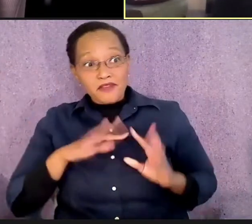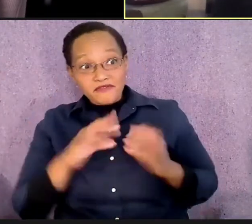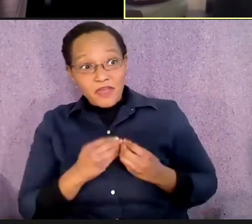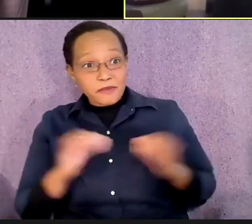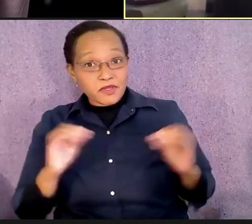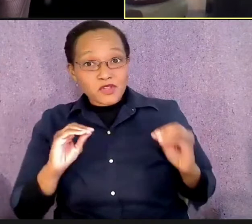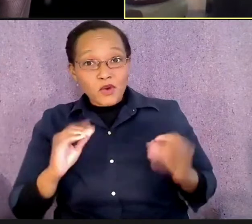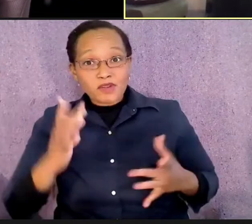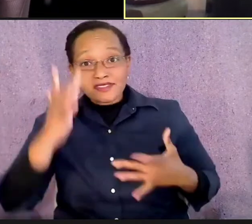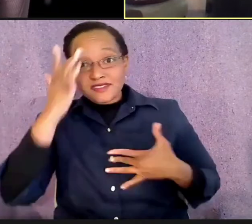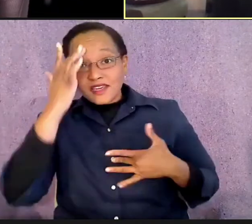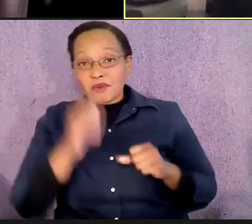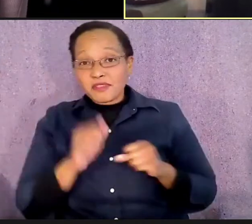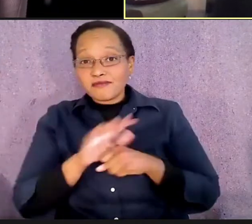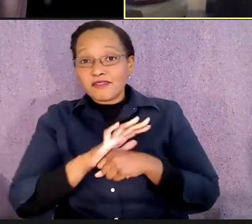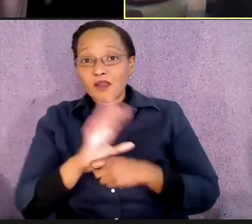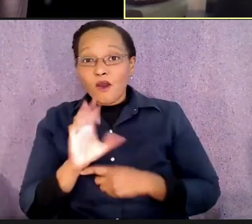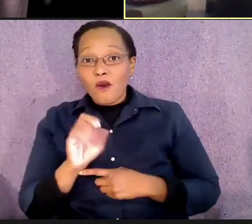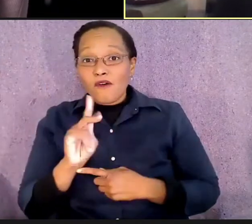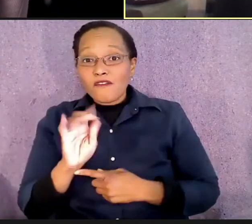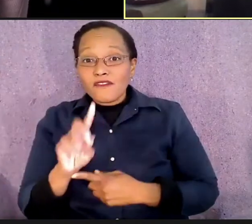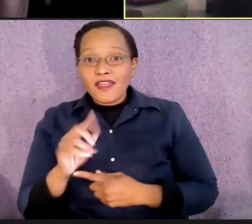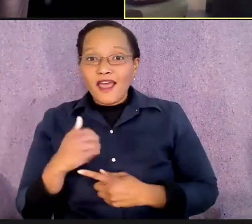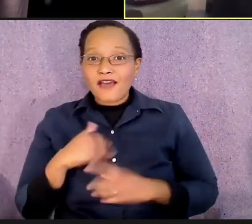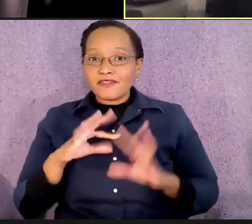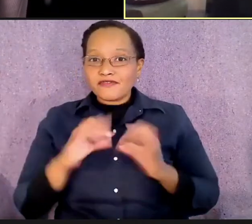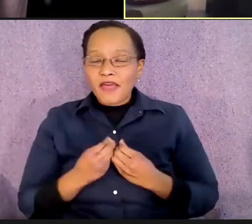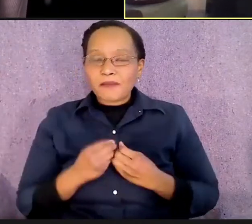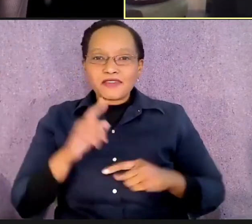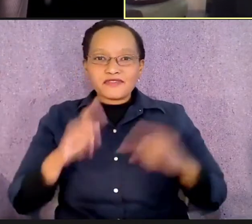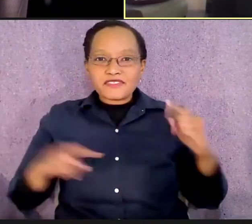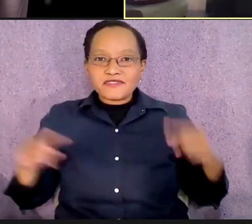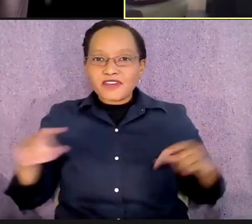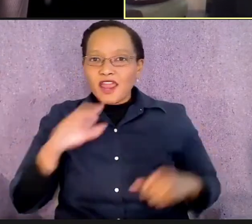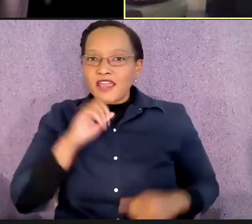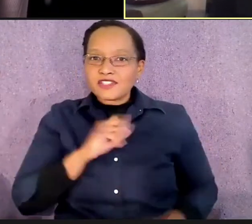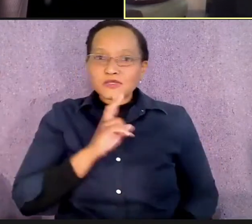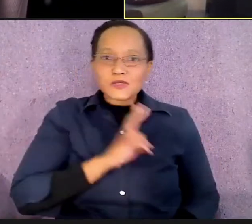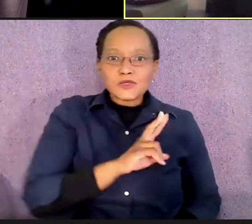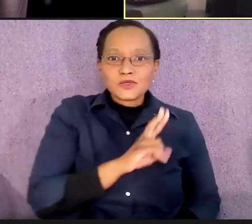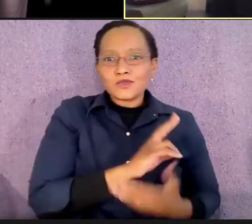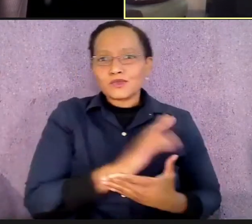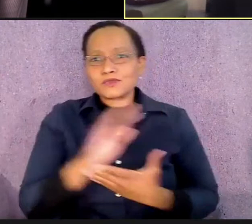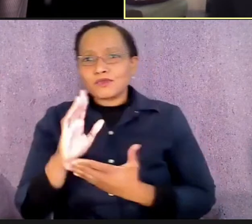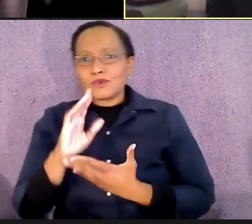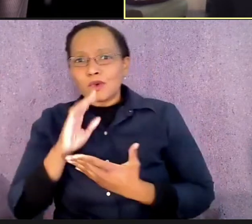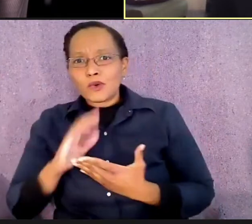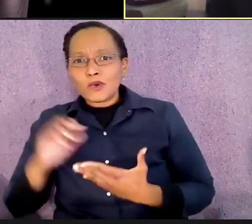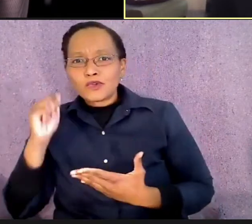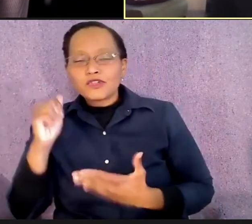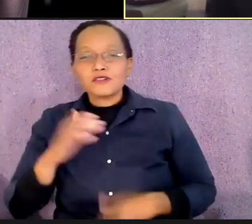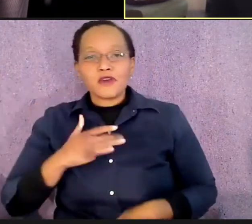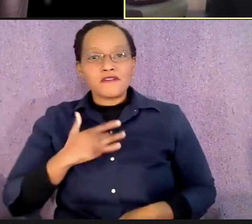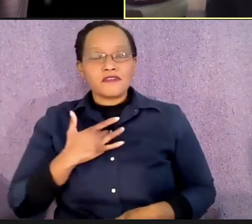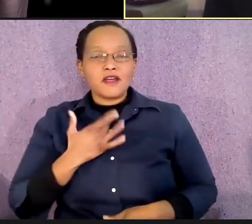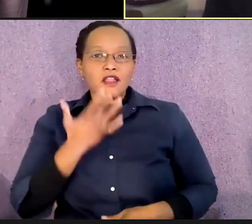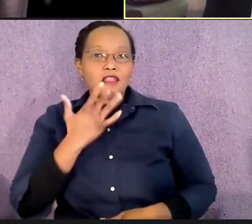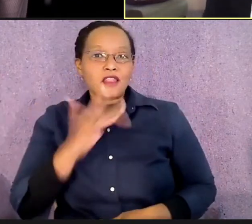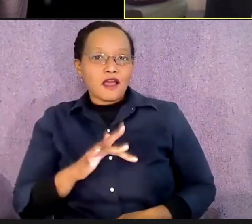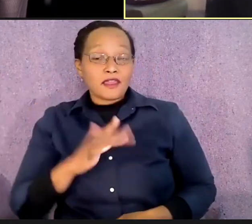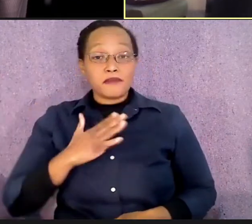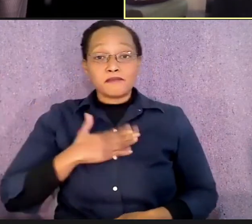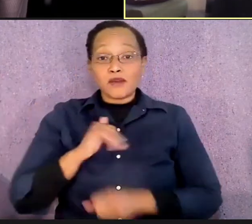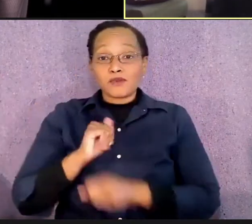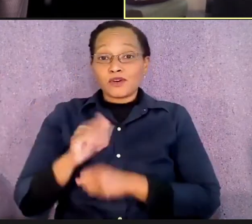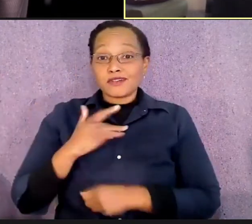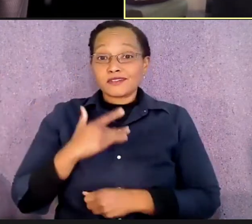83-year-old mother. So I feel very safe and protected in that way. And, because my work is to talk about the problems in America, I'm also